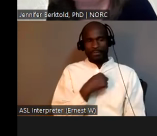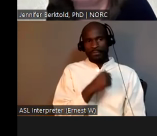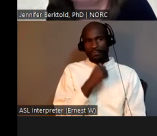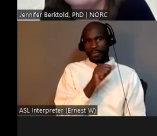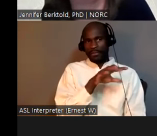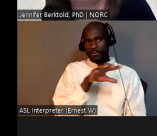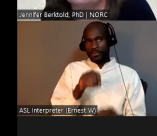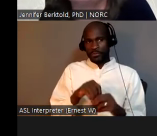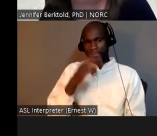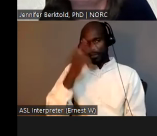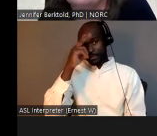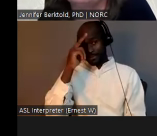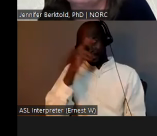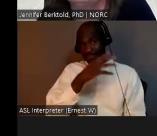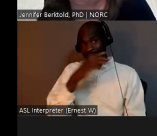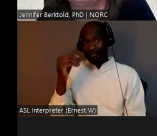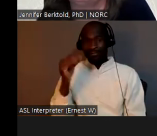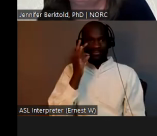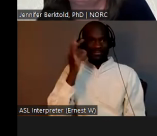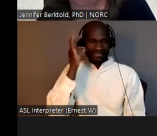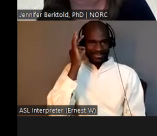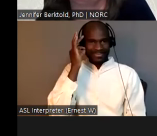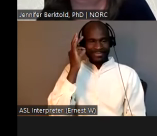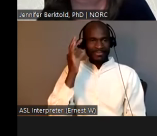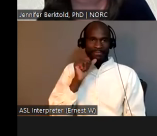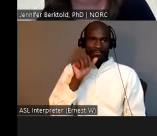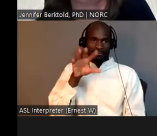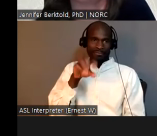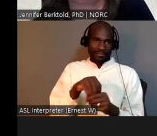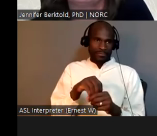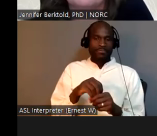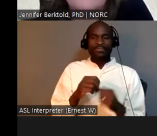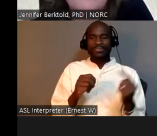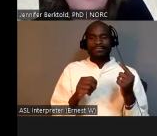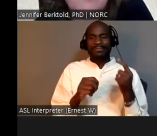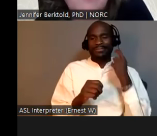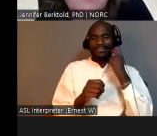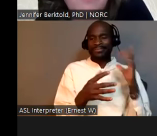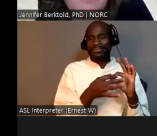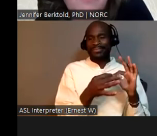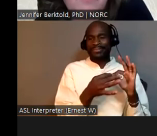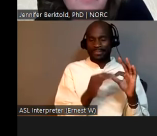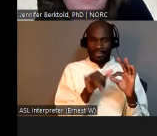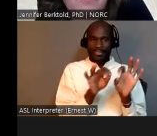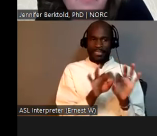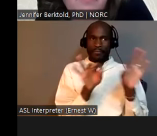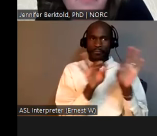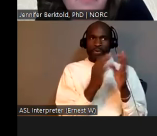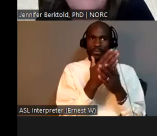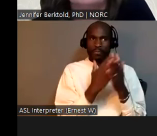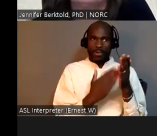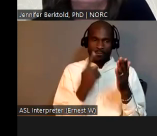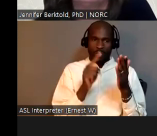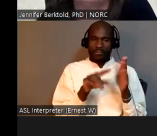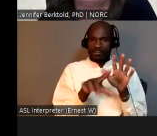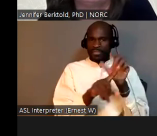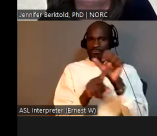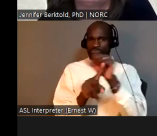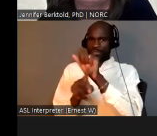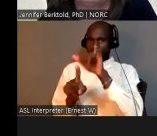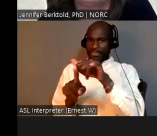our priority population. Mm-hmm. Someone in the chat mentioned this is an important part of capturing this type of information.